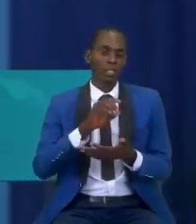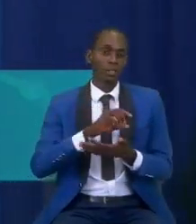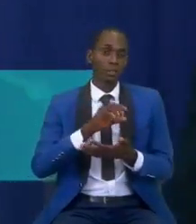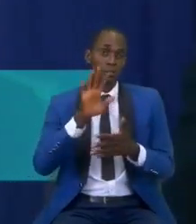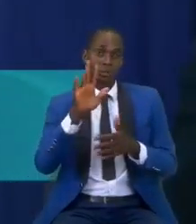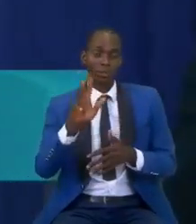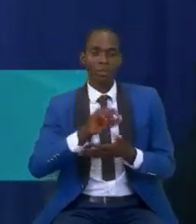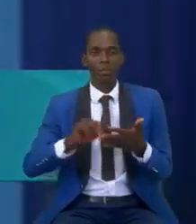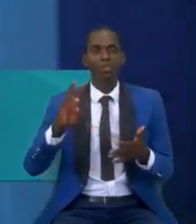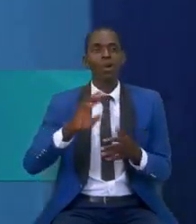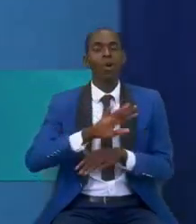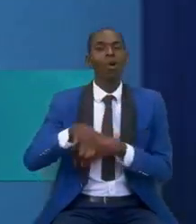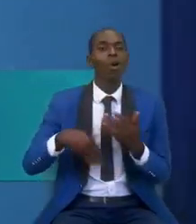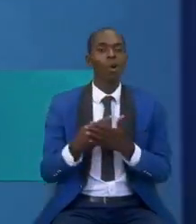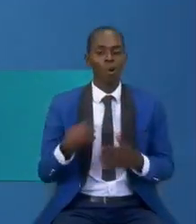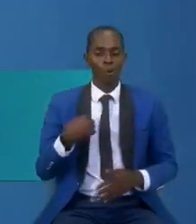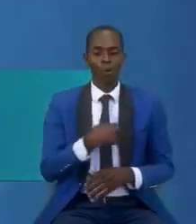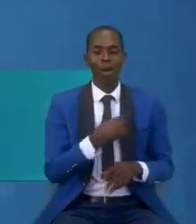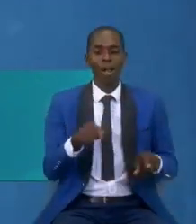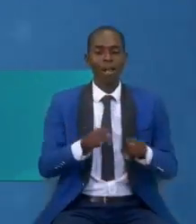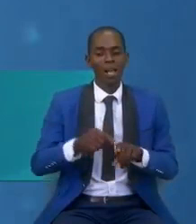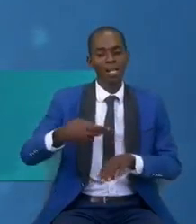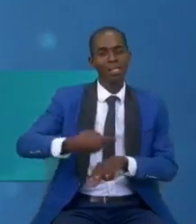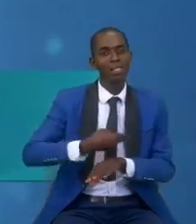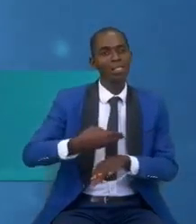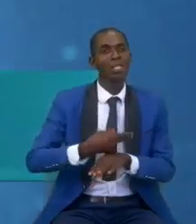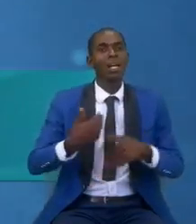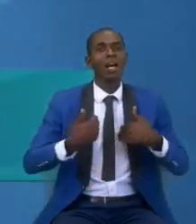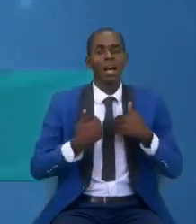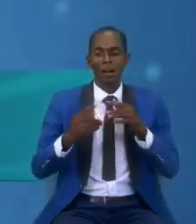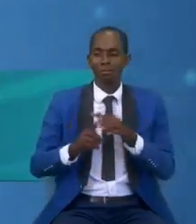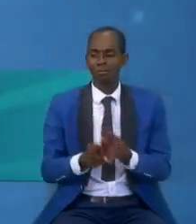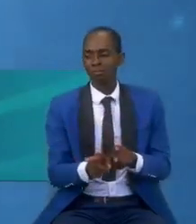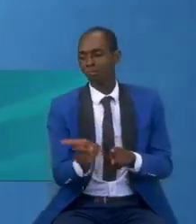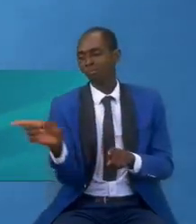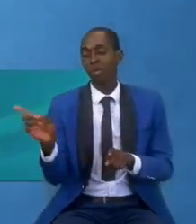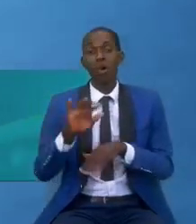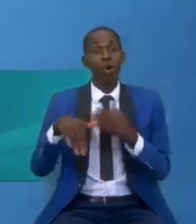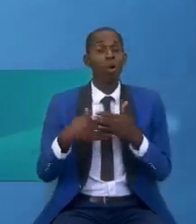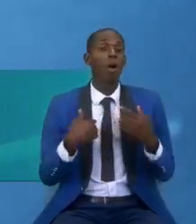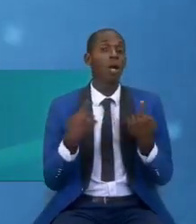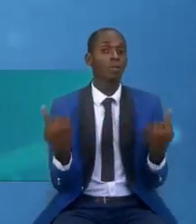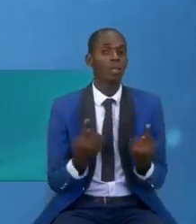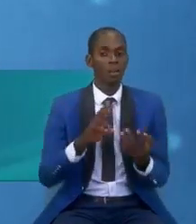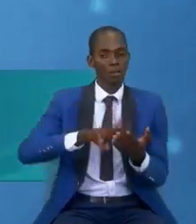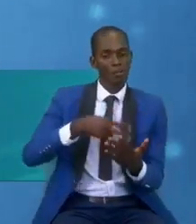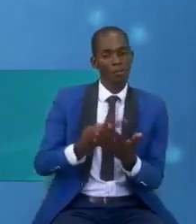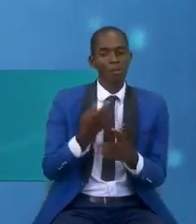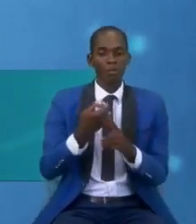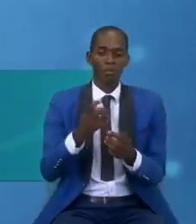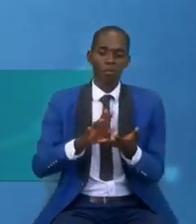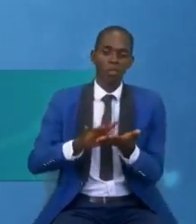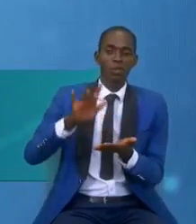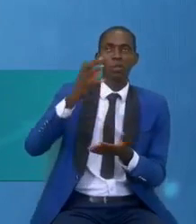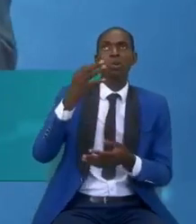All have sinned and come short of the glory of God. And we have turned everyone to his